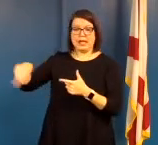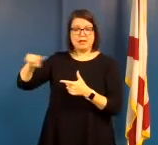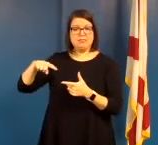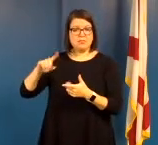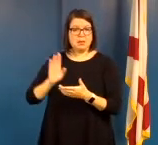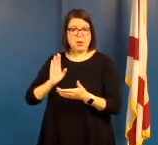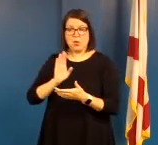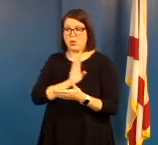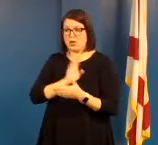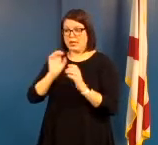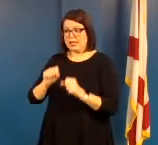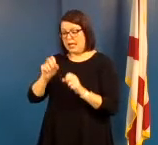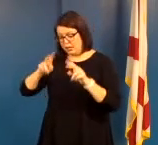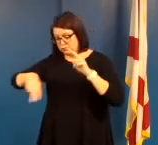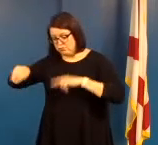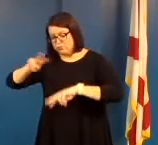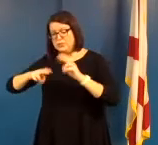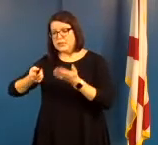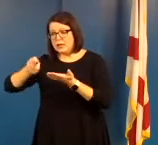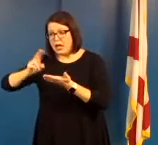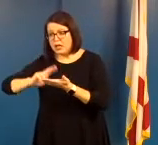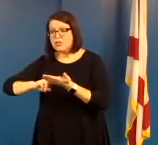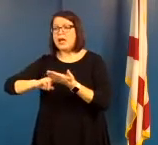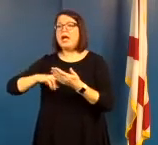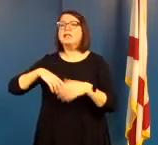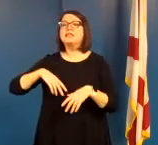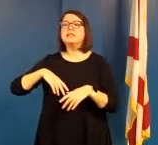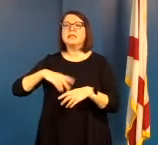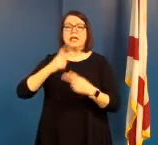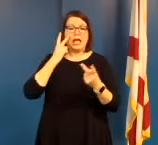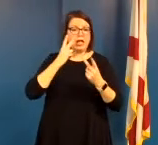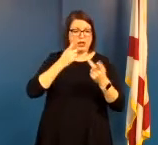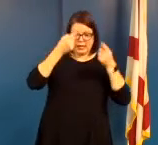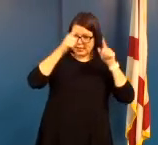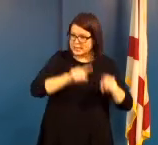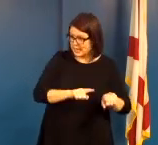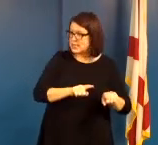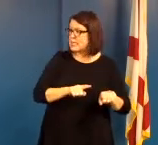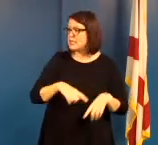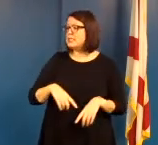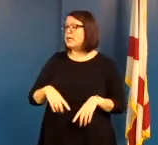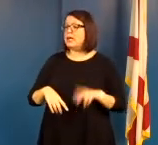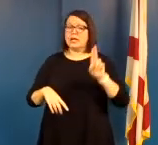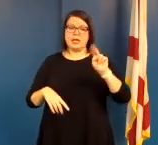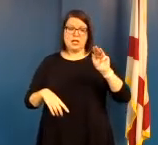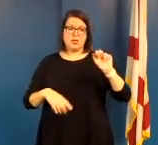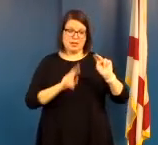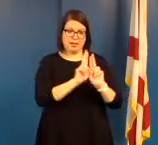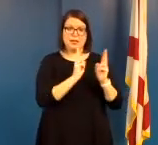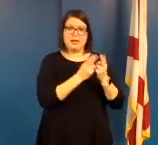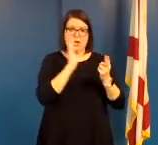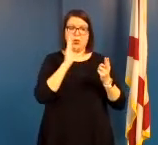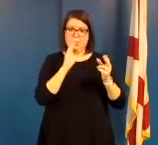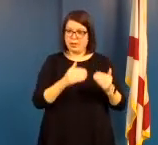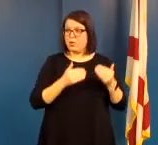looking at the contract, the consensus, and the union will be moving forward with ratification on their